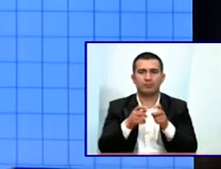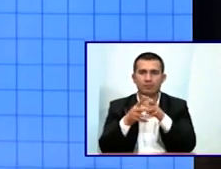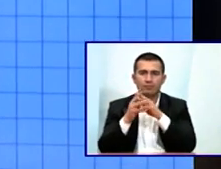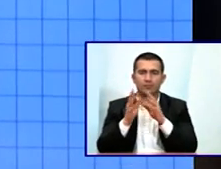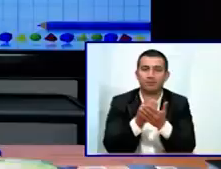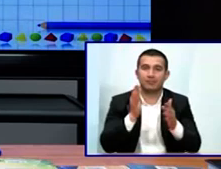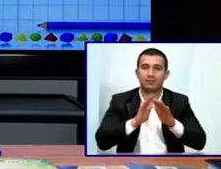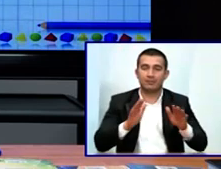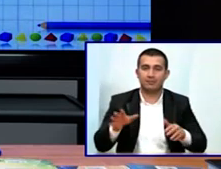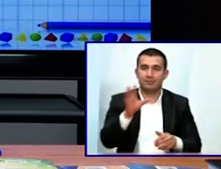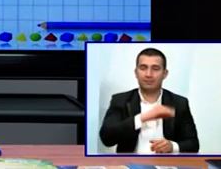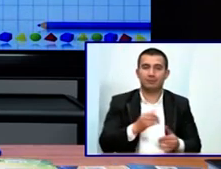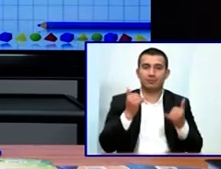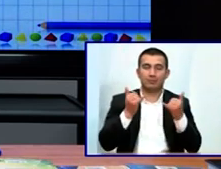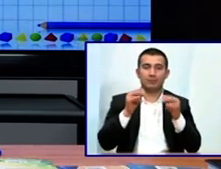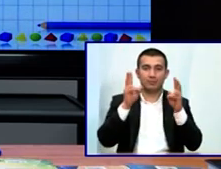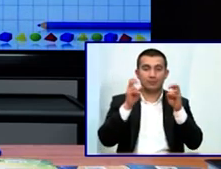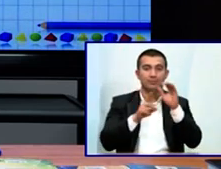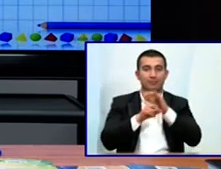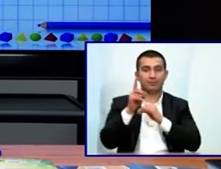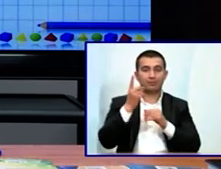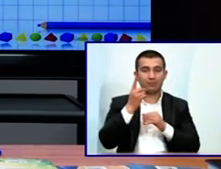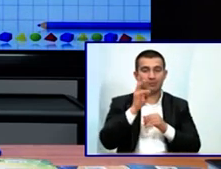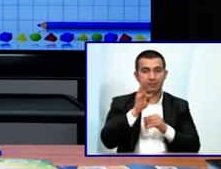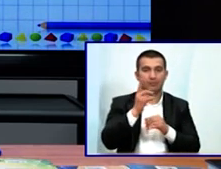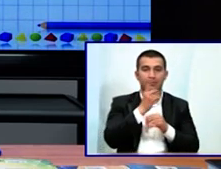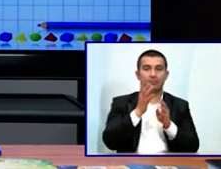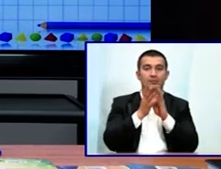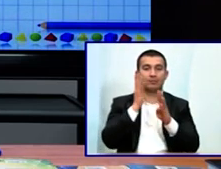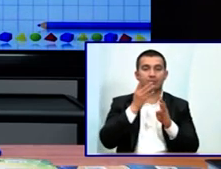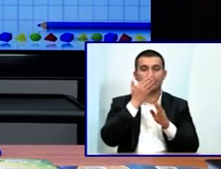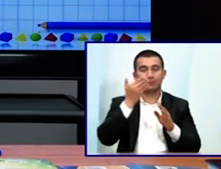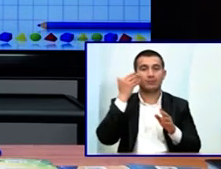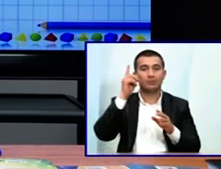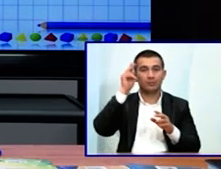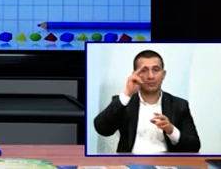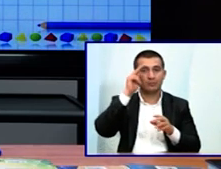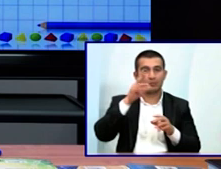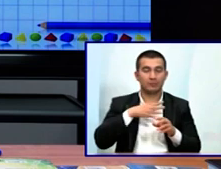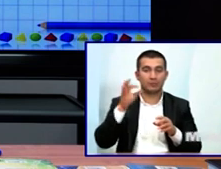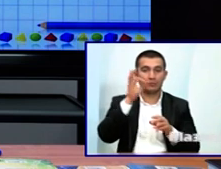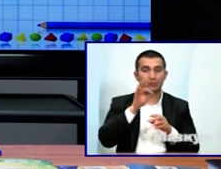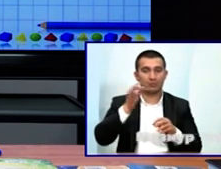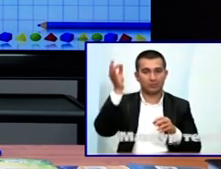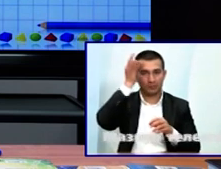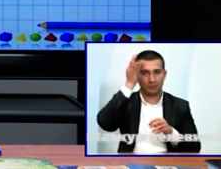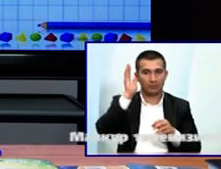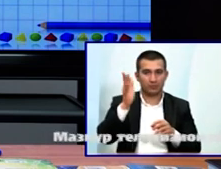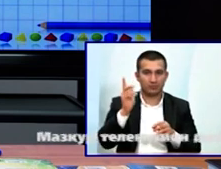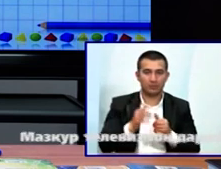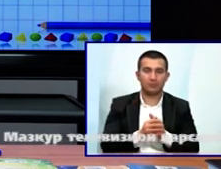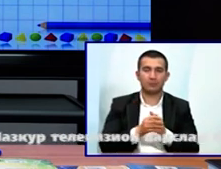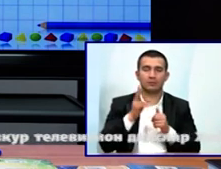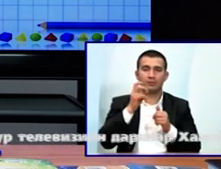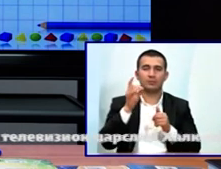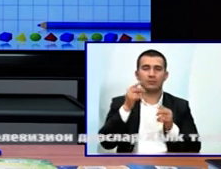Aziz o'quvchilar, bugungi mavzuni boshlashdan oldin, keling o'tgan mavzuni bir takrorlab olaylik. Burchakni o'lchov birligi nima